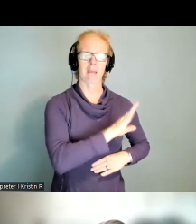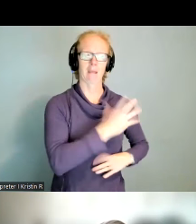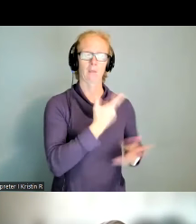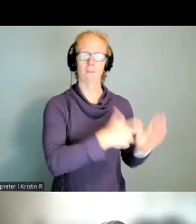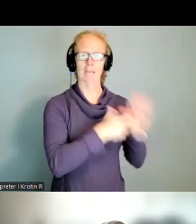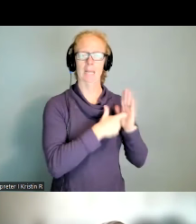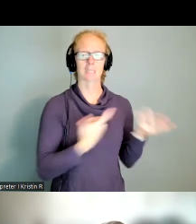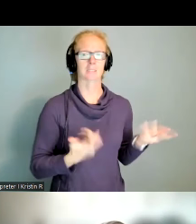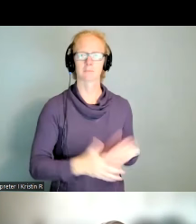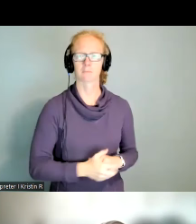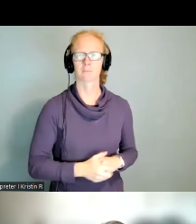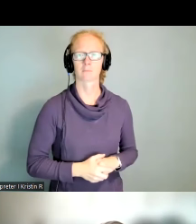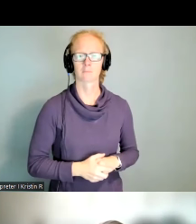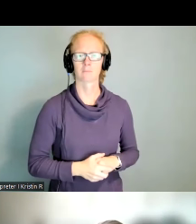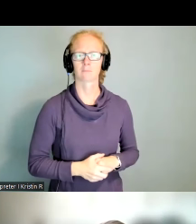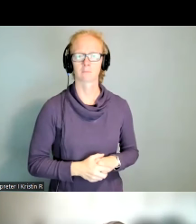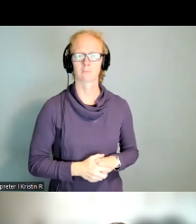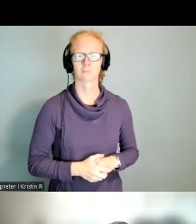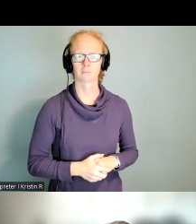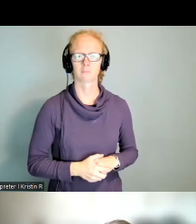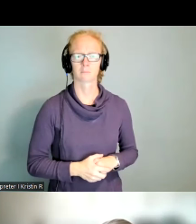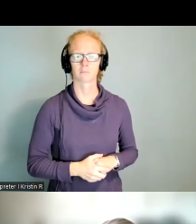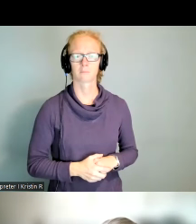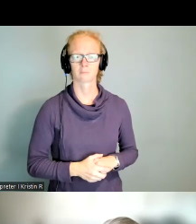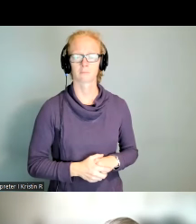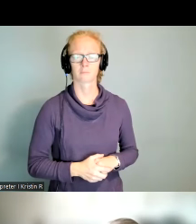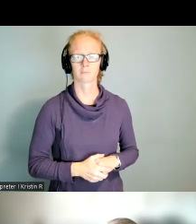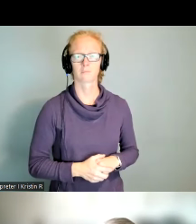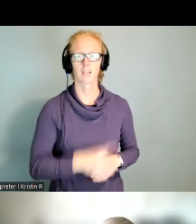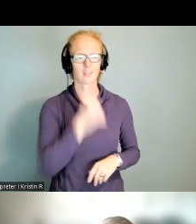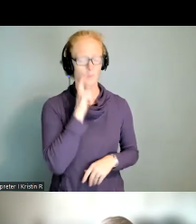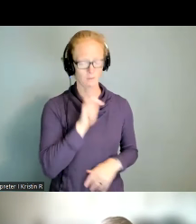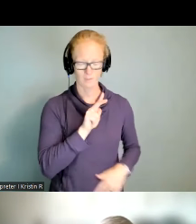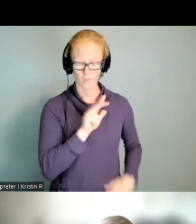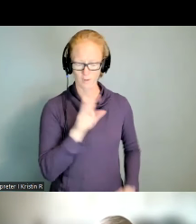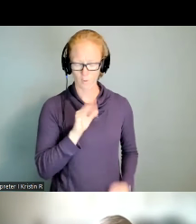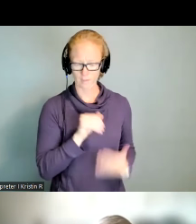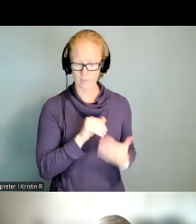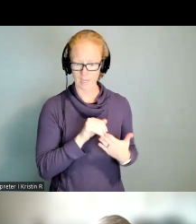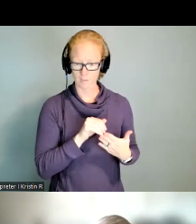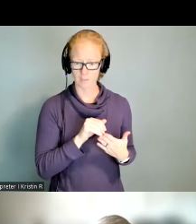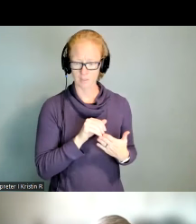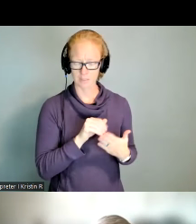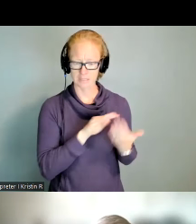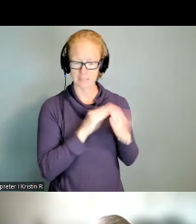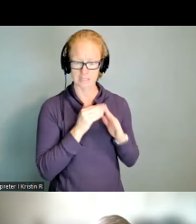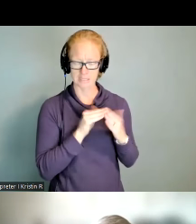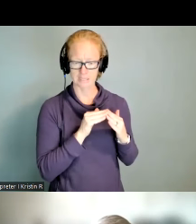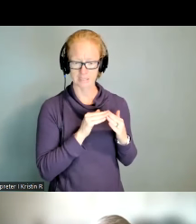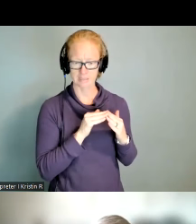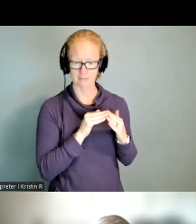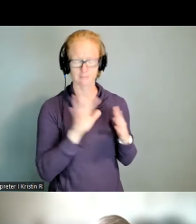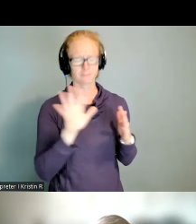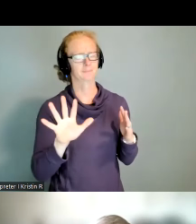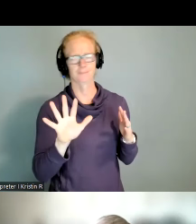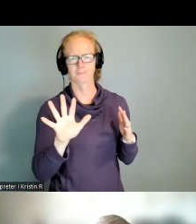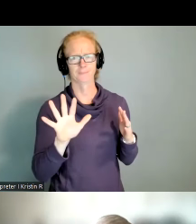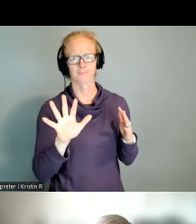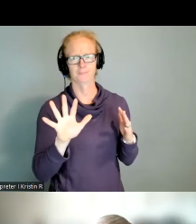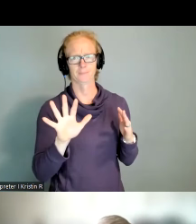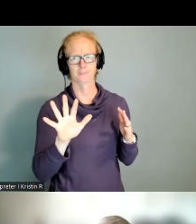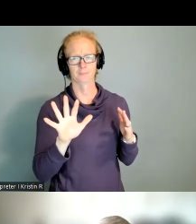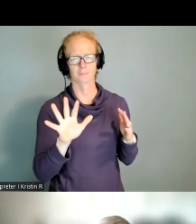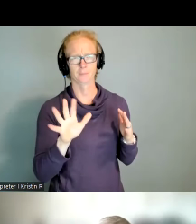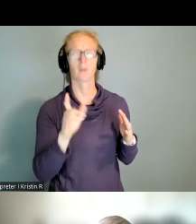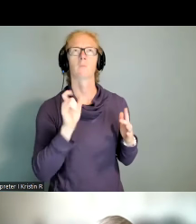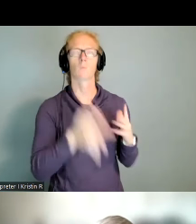mandates. And in our case, we've got 34,000 cities that were dwelling units we're